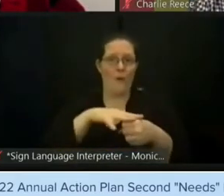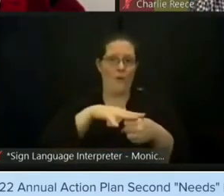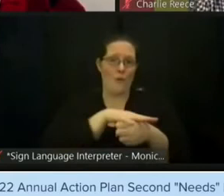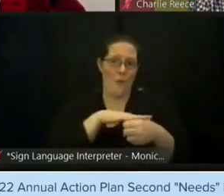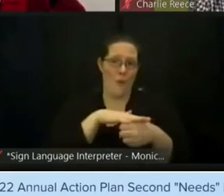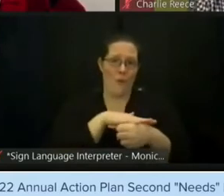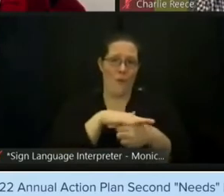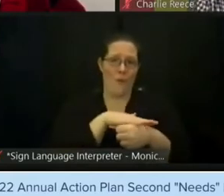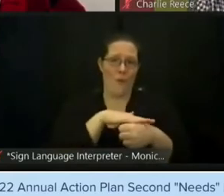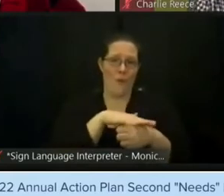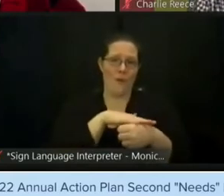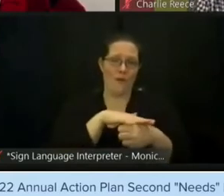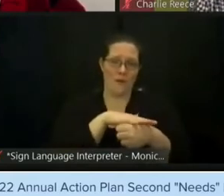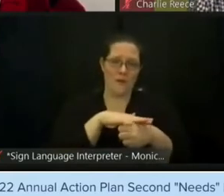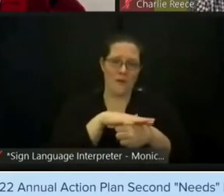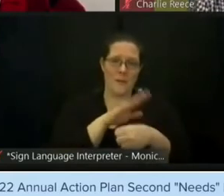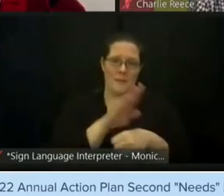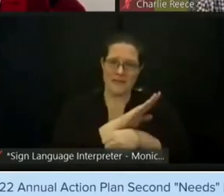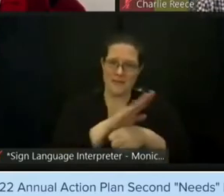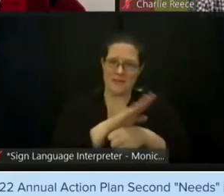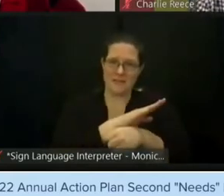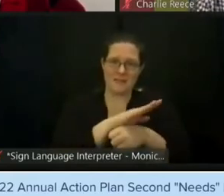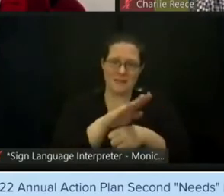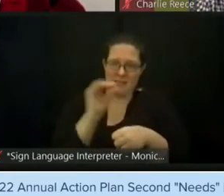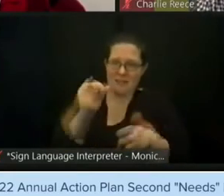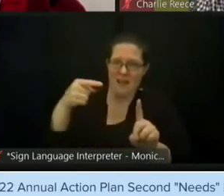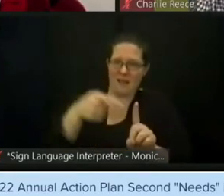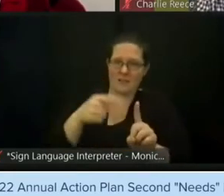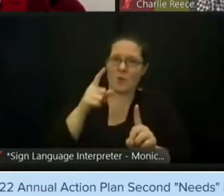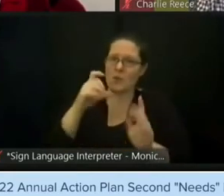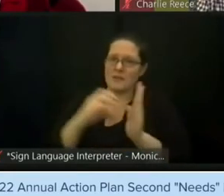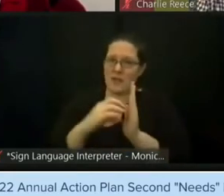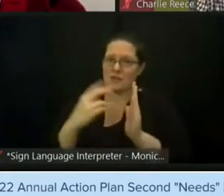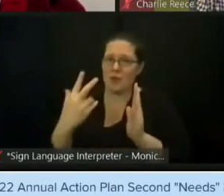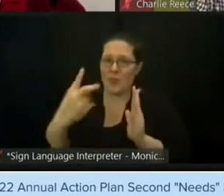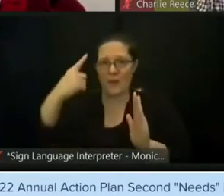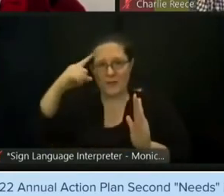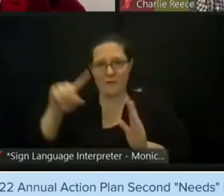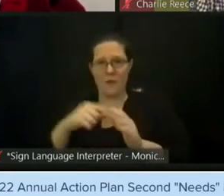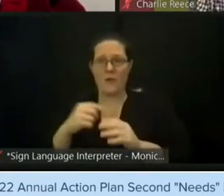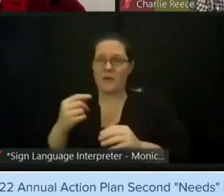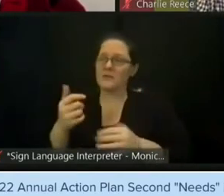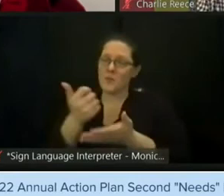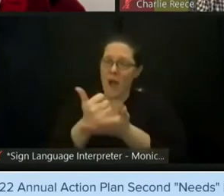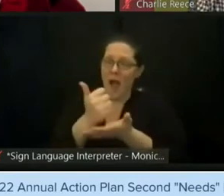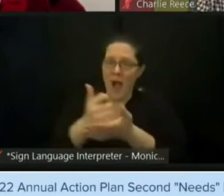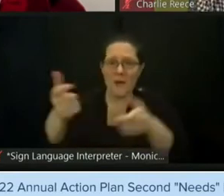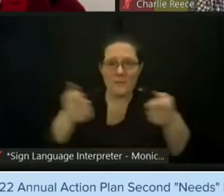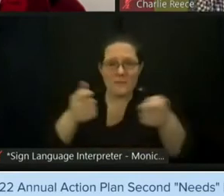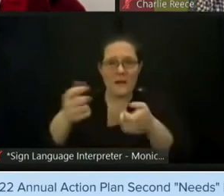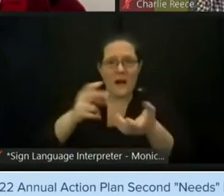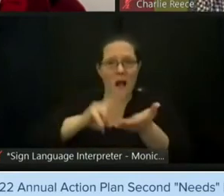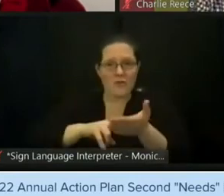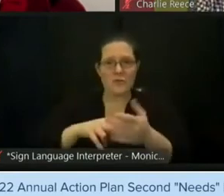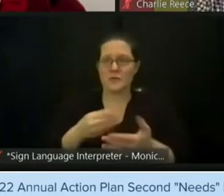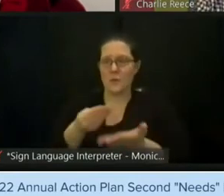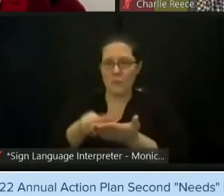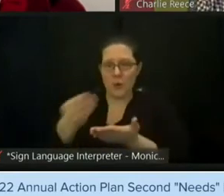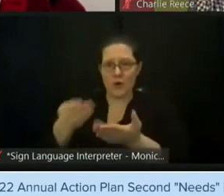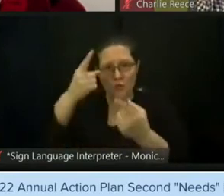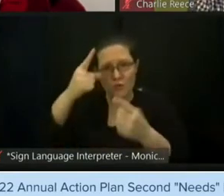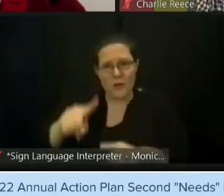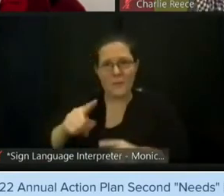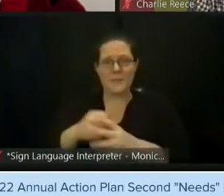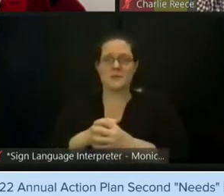locally based enterprises, get contracts and purchase agreements. It's